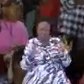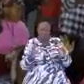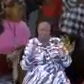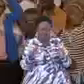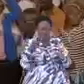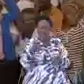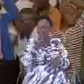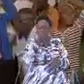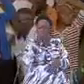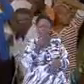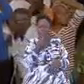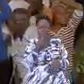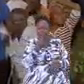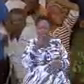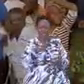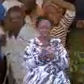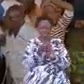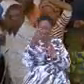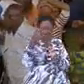dumb tongues.